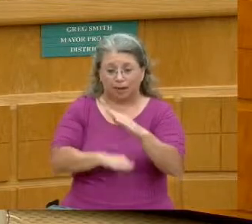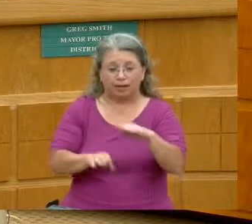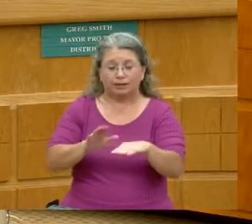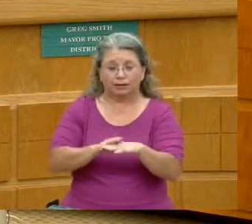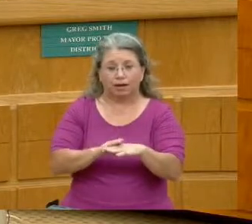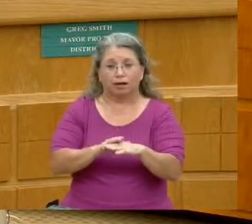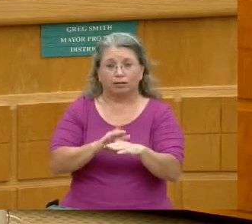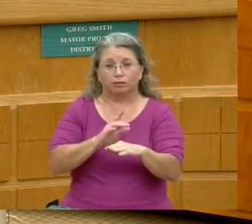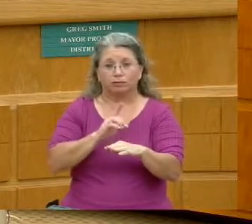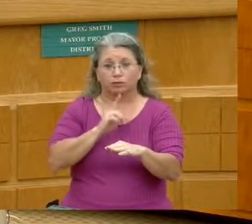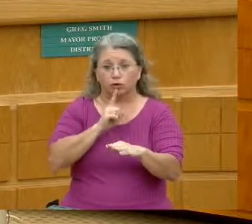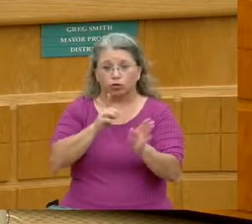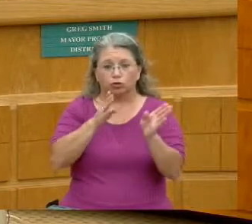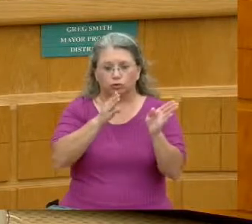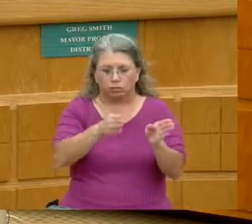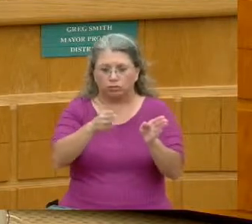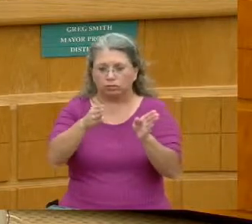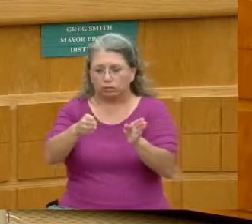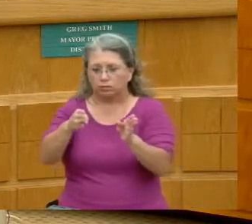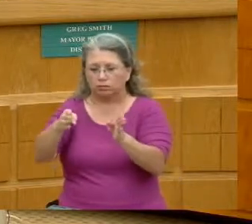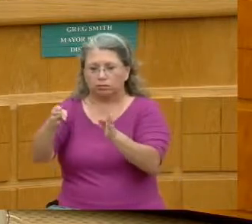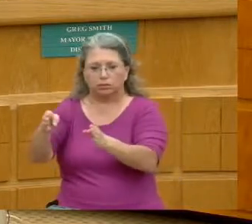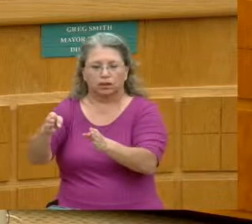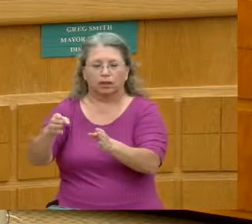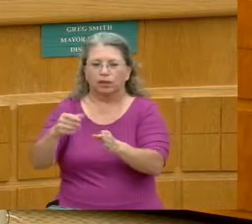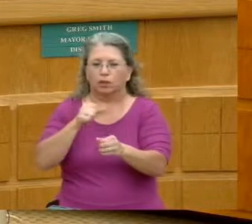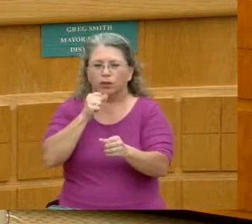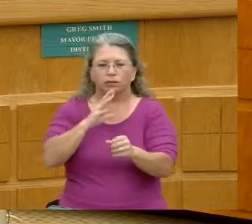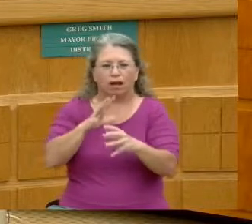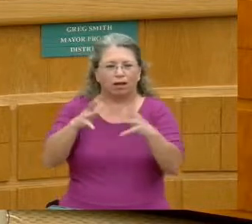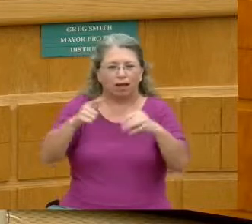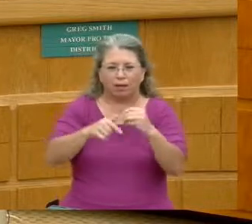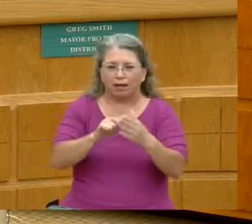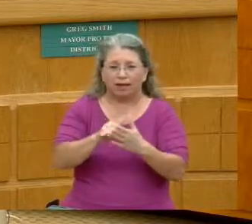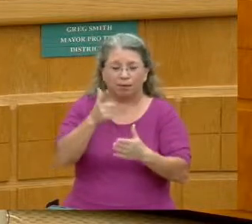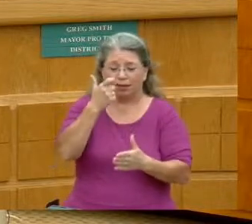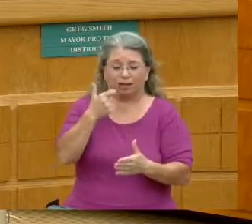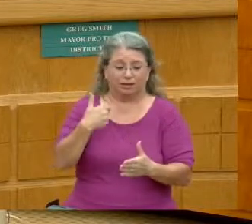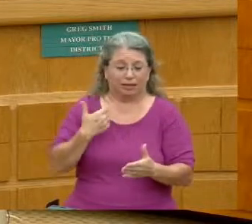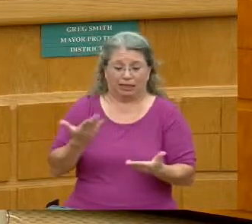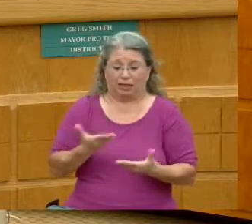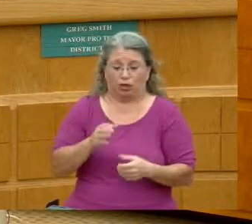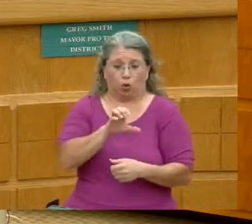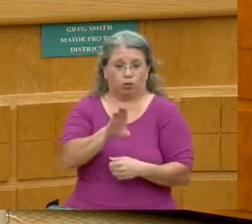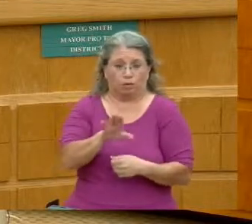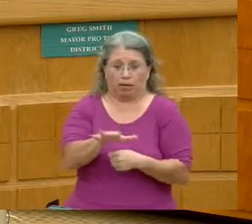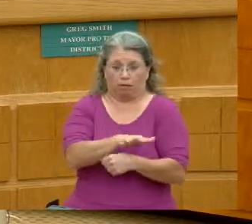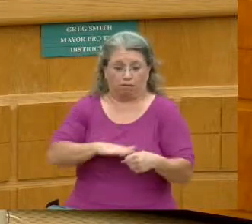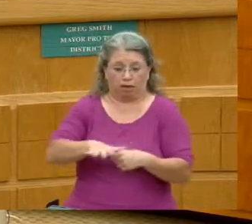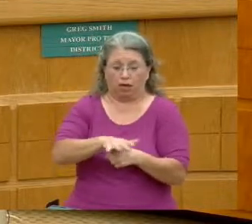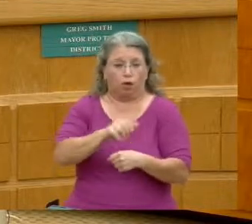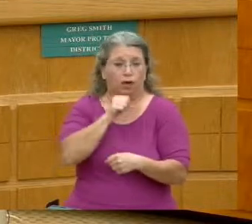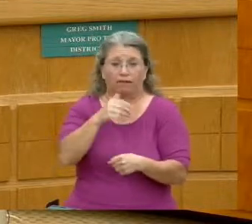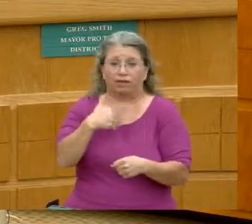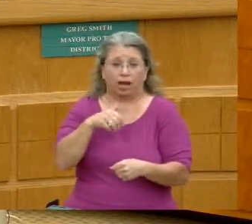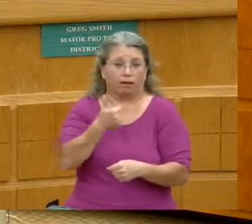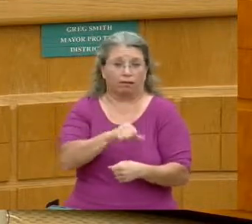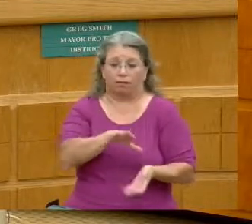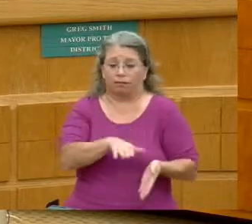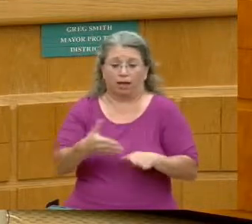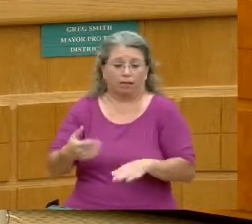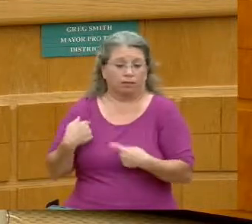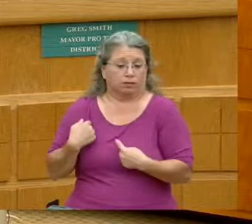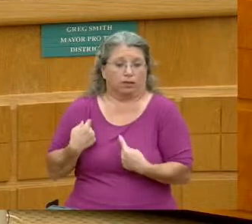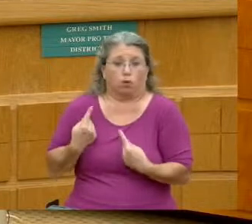because we haven't had a fatality in several weeks in the Coastal Bend area, and it's not a big focus, but we thought this was a good way to